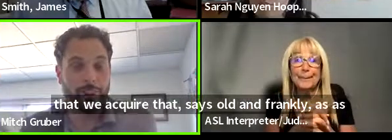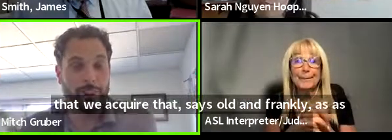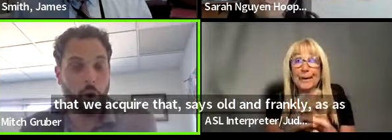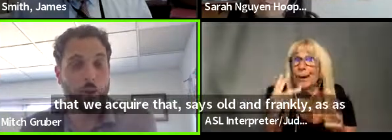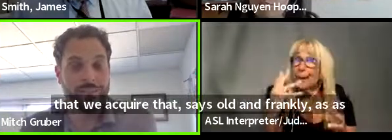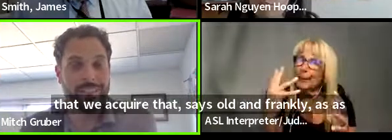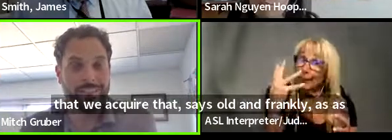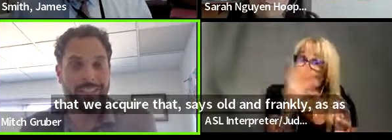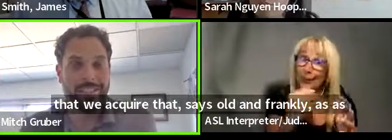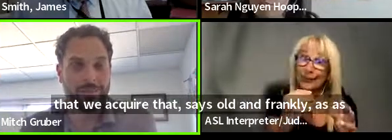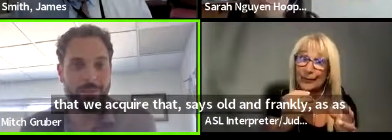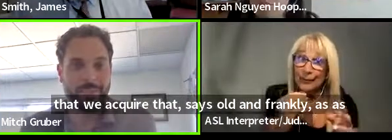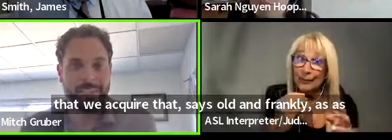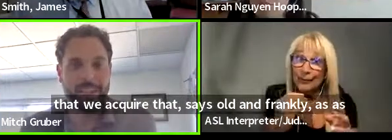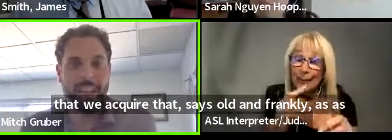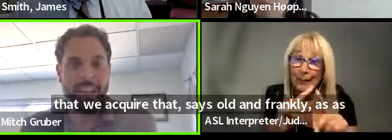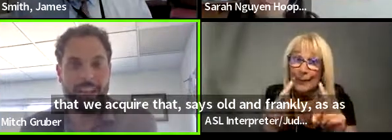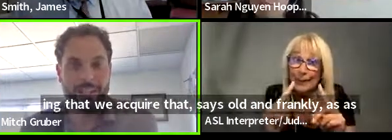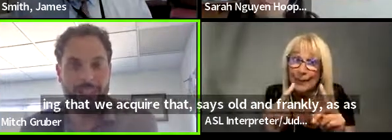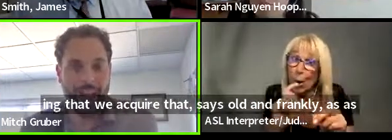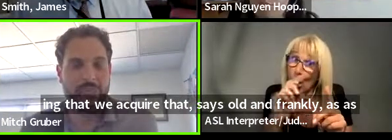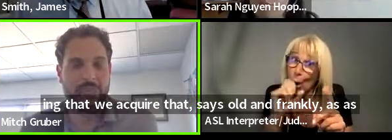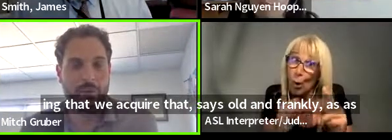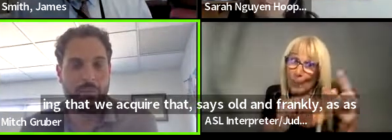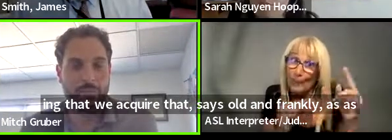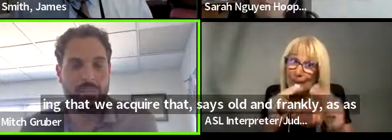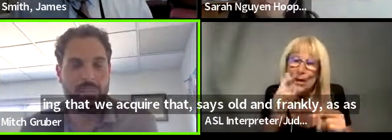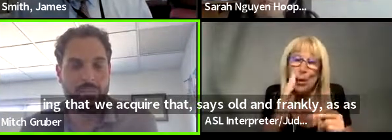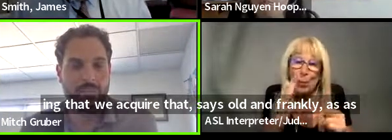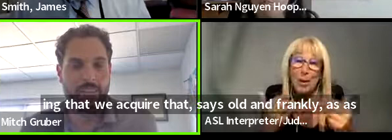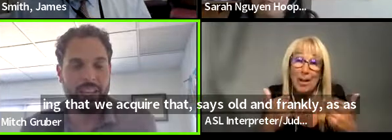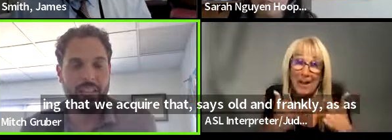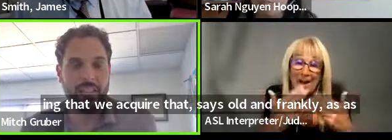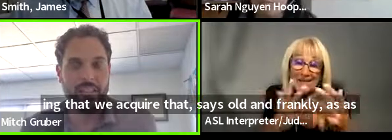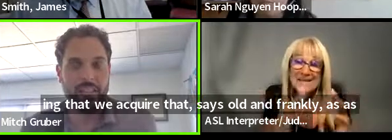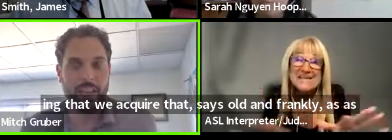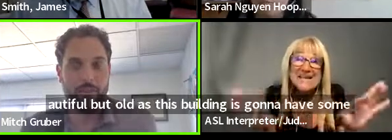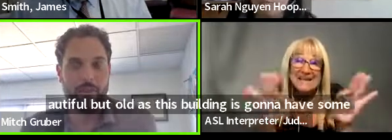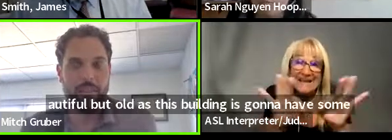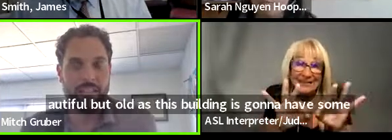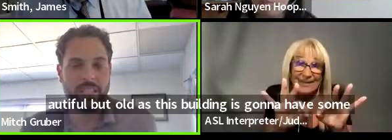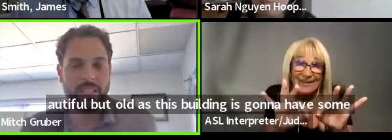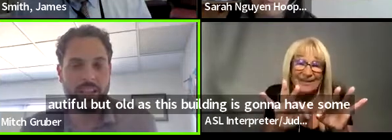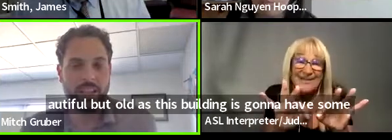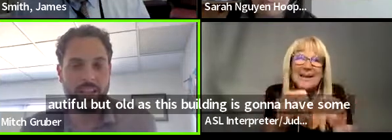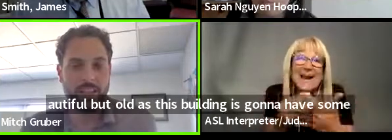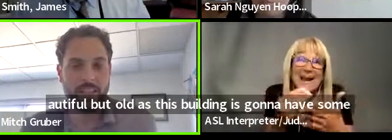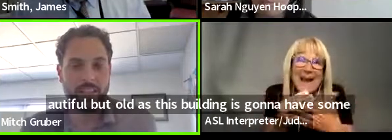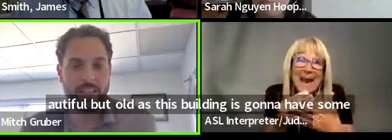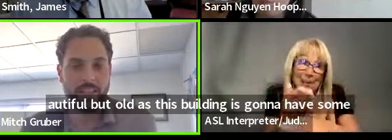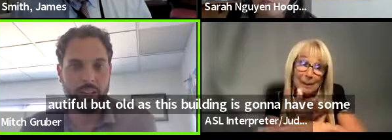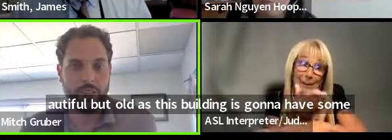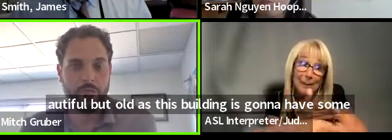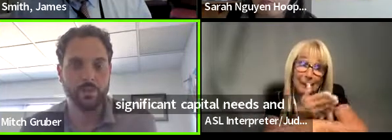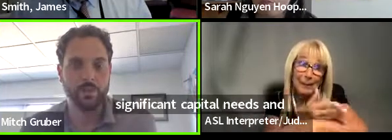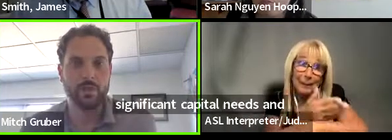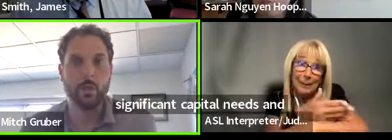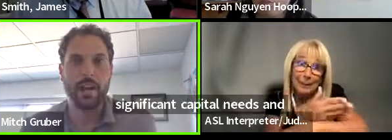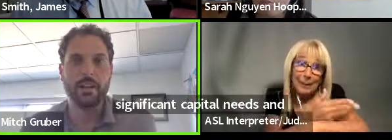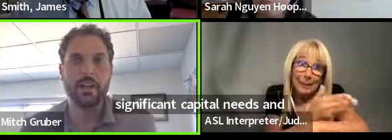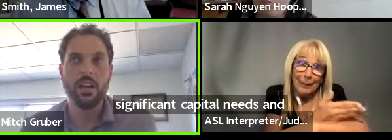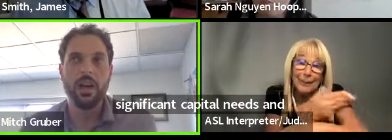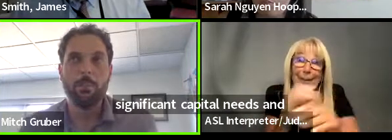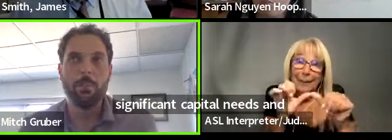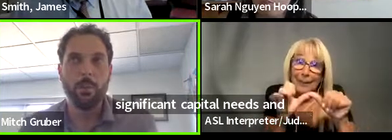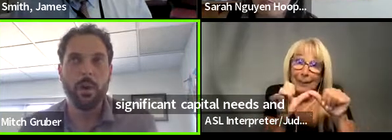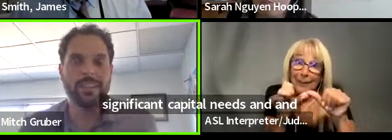beautiful but old as this building is going to have some significant capital needs and improvements